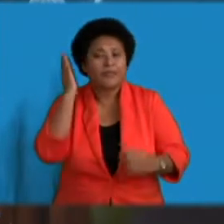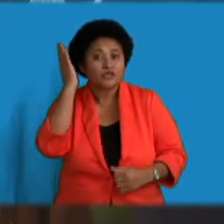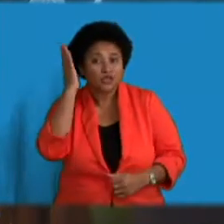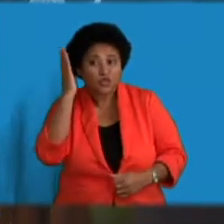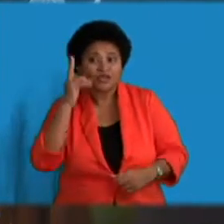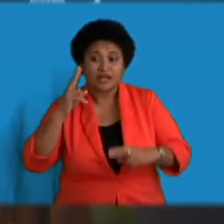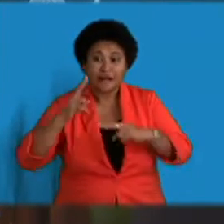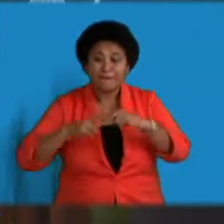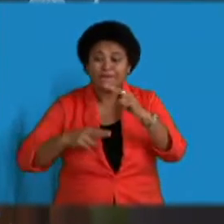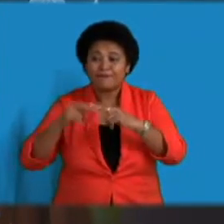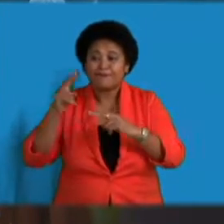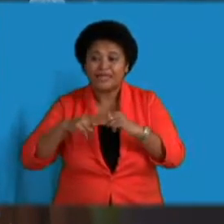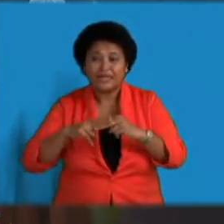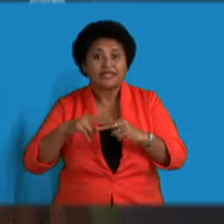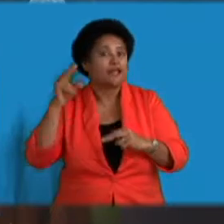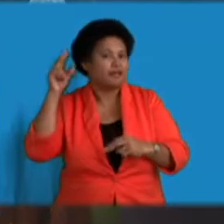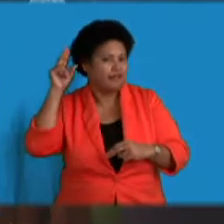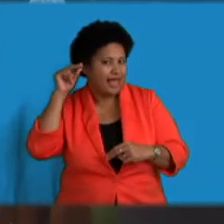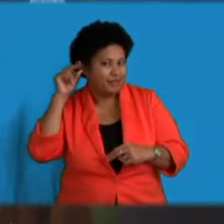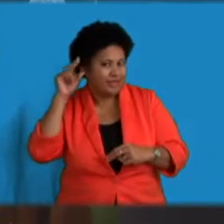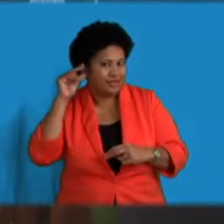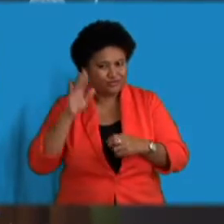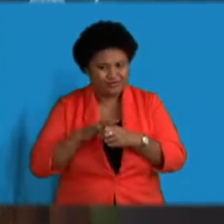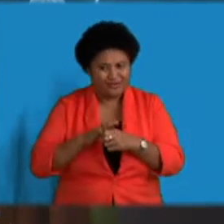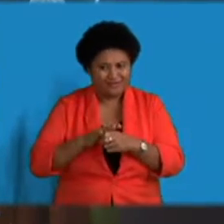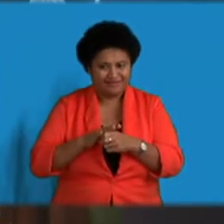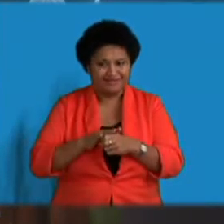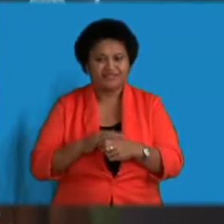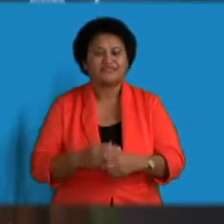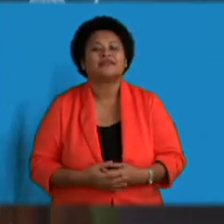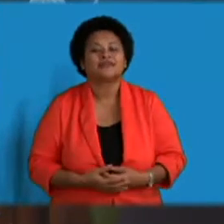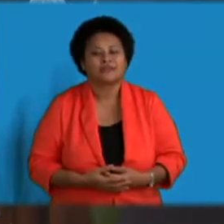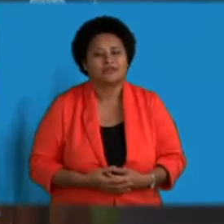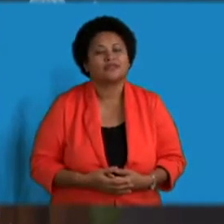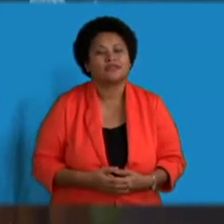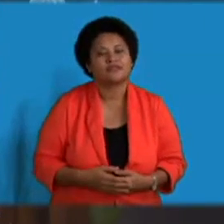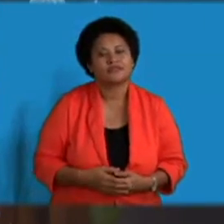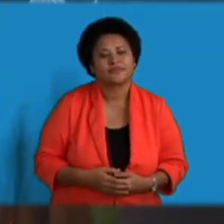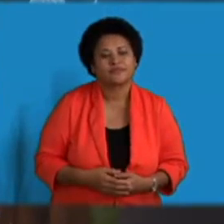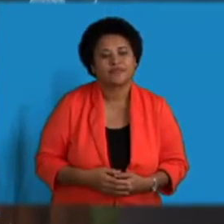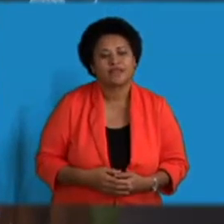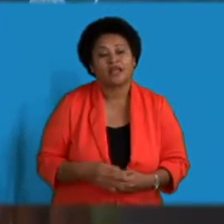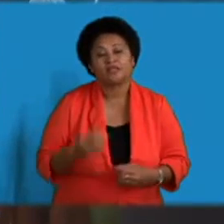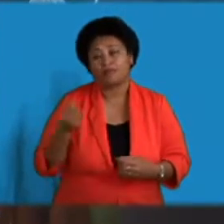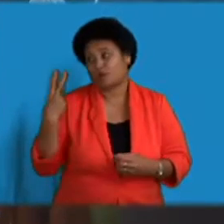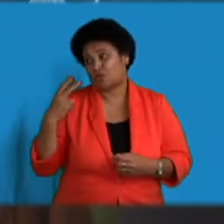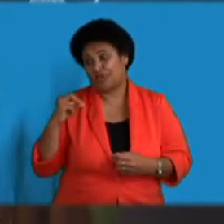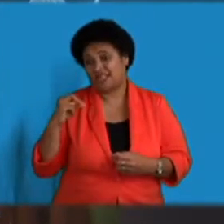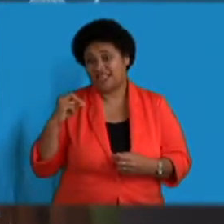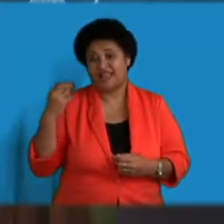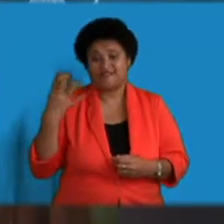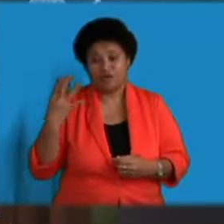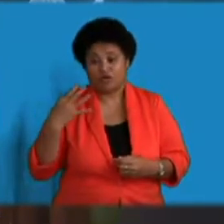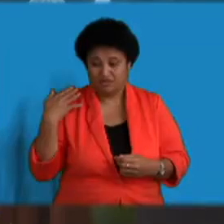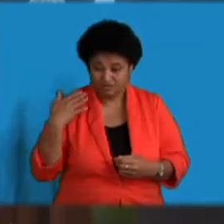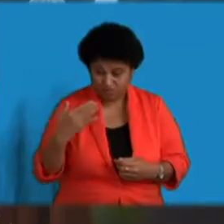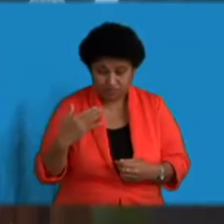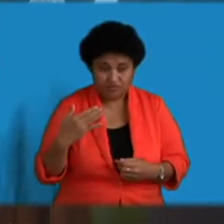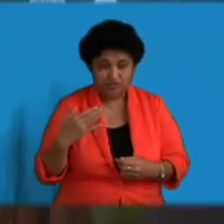construct dedicated library spaces, Madam Speaker. From 2014 till today, a